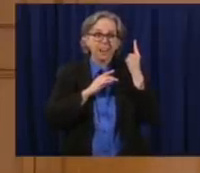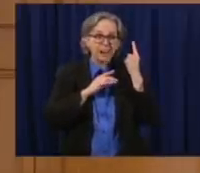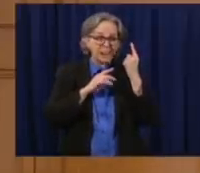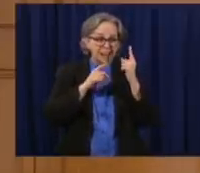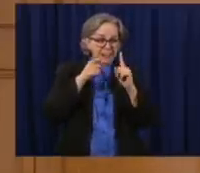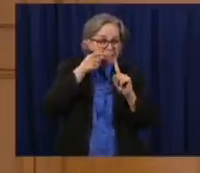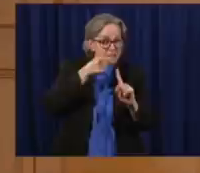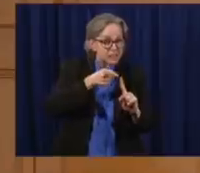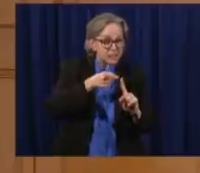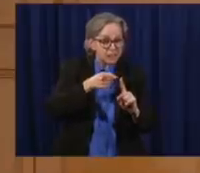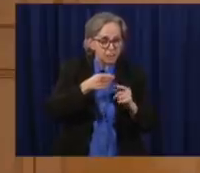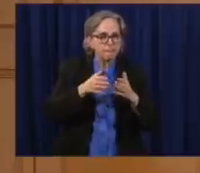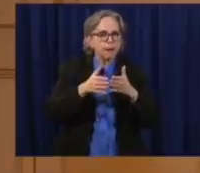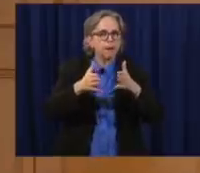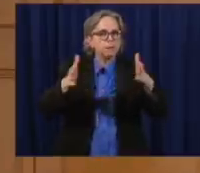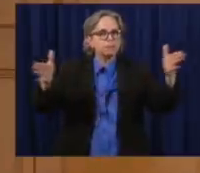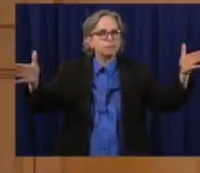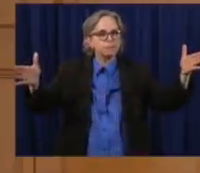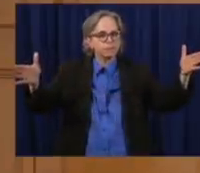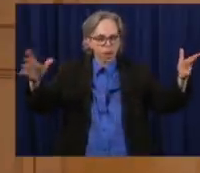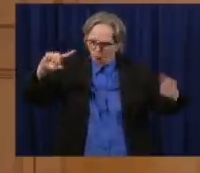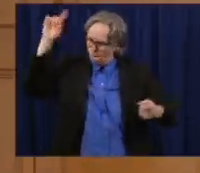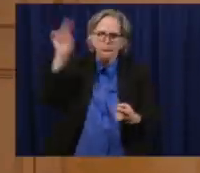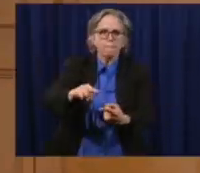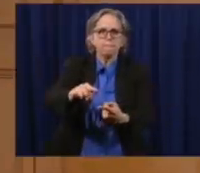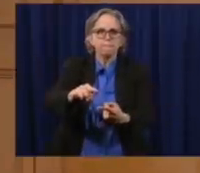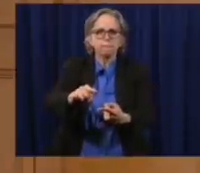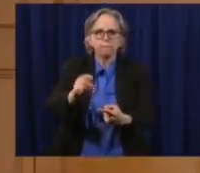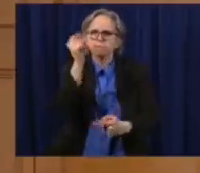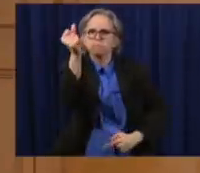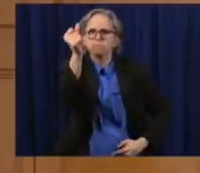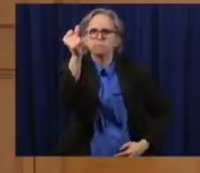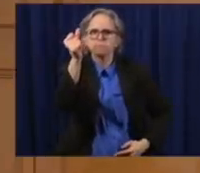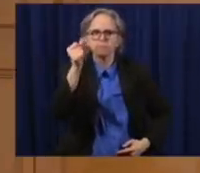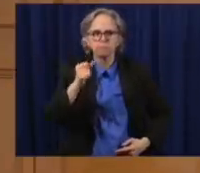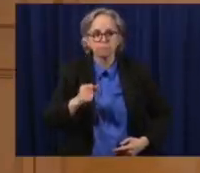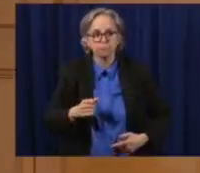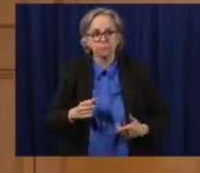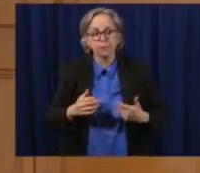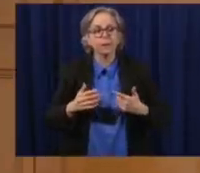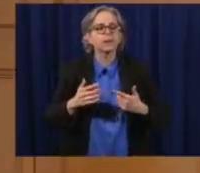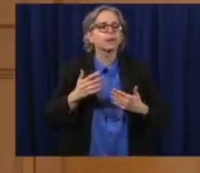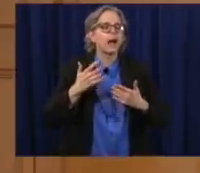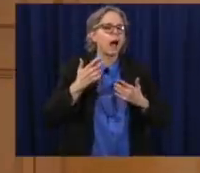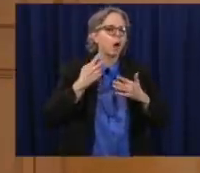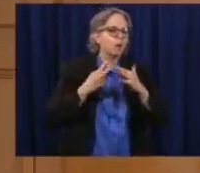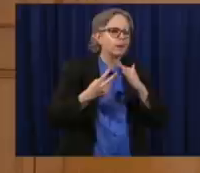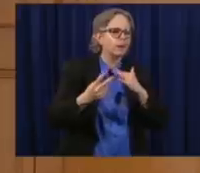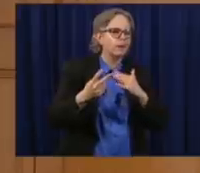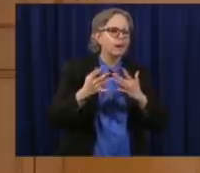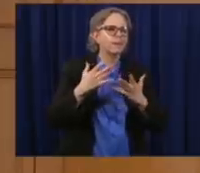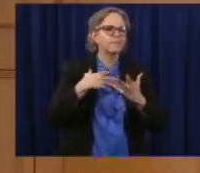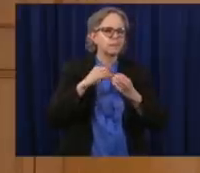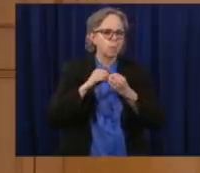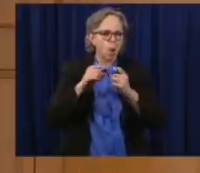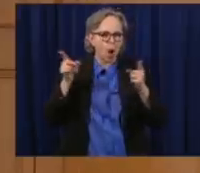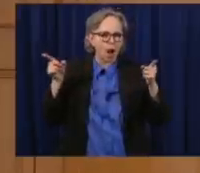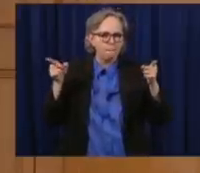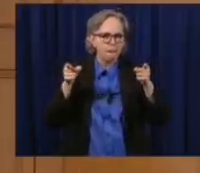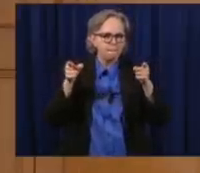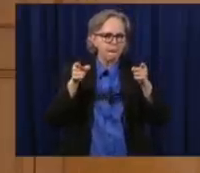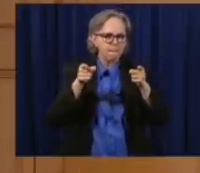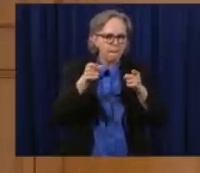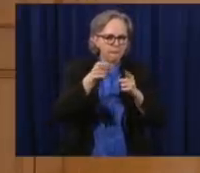to come is going much more nuanced. We're going to be a little more subtle in what we do. There could be things within